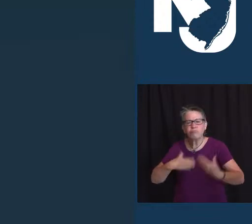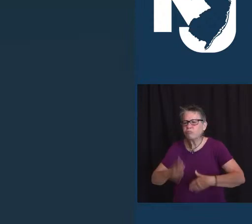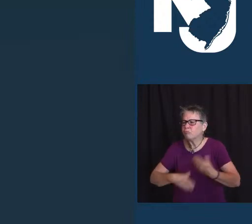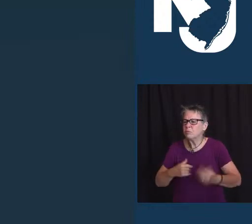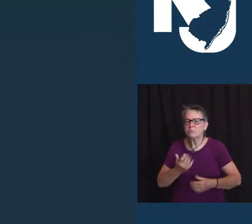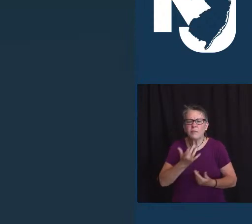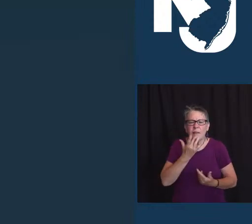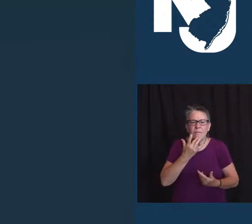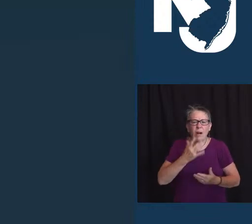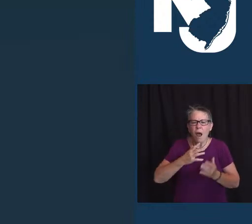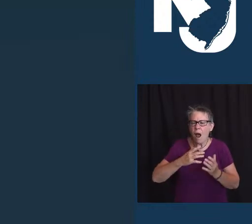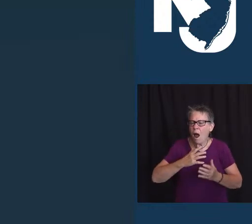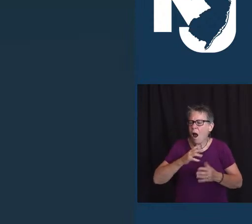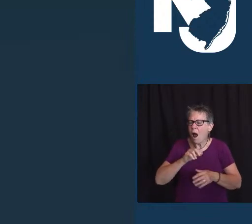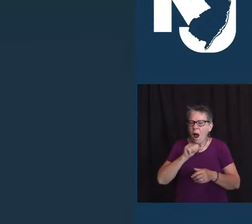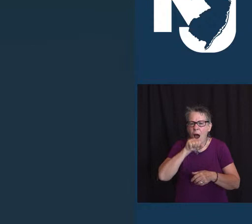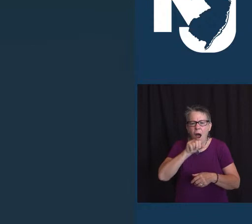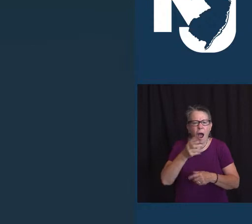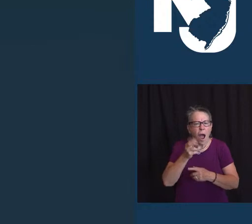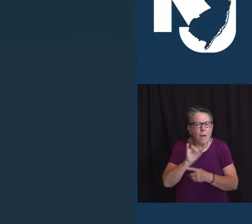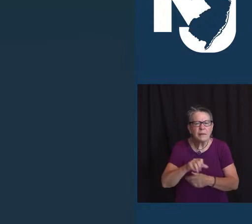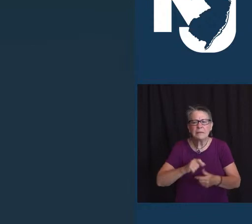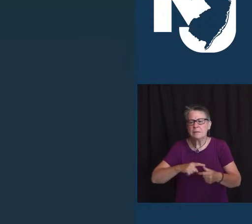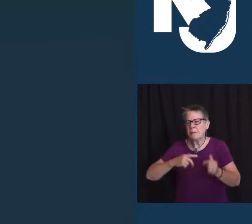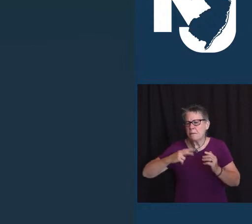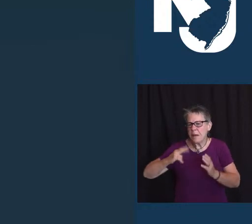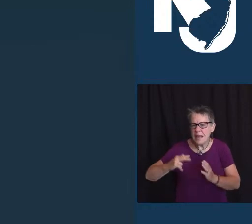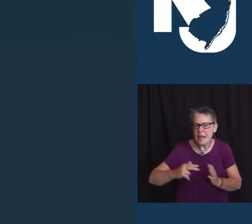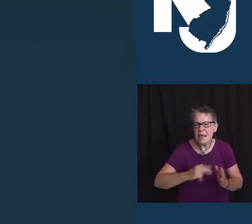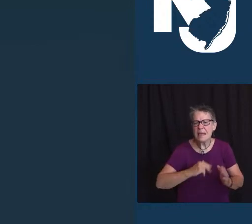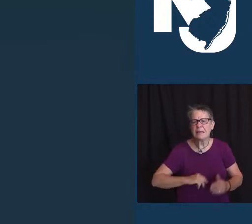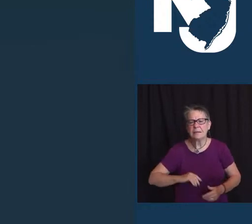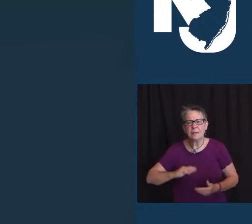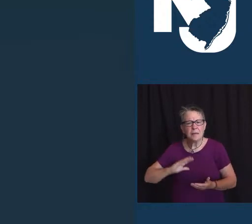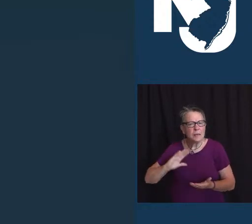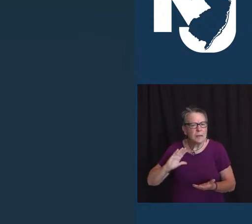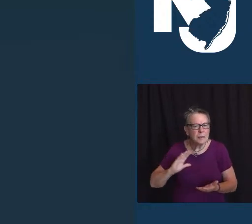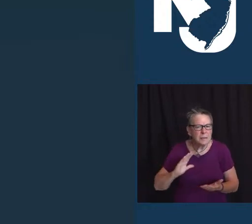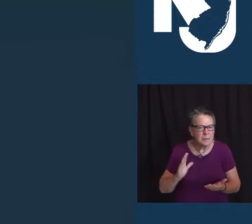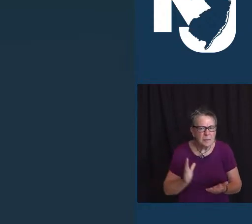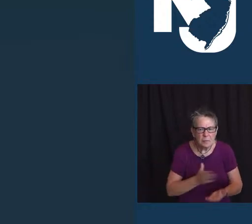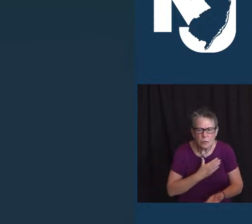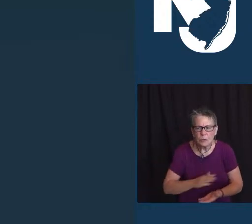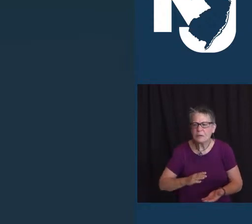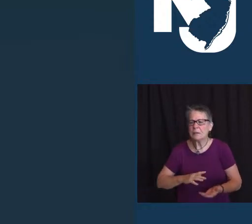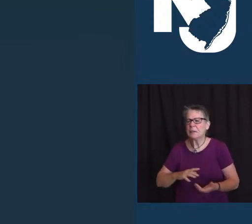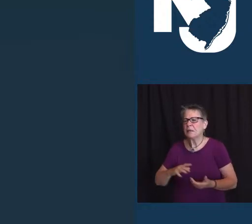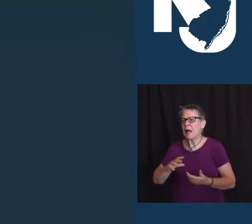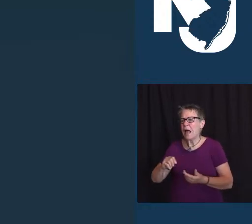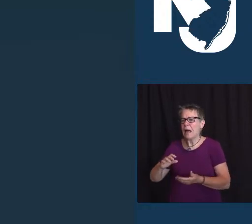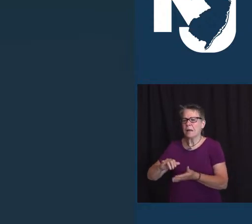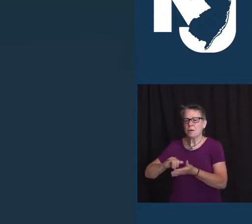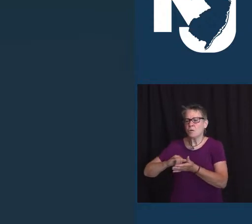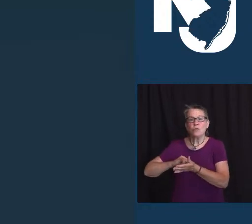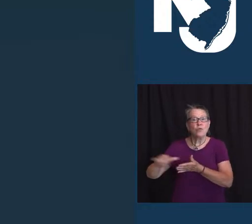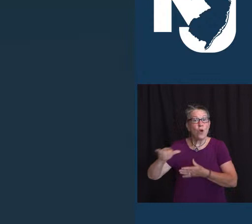Mets. And thank God she didn't see what happened yesterday with the Pirates. One can only imagine her smile looking down with the season,